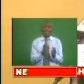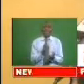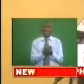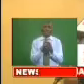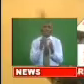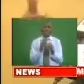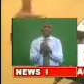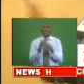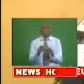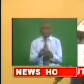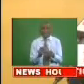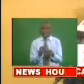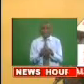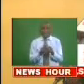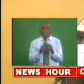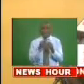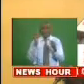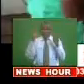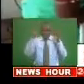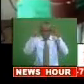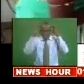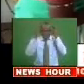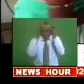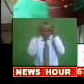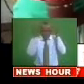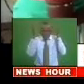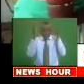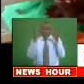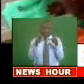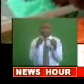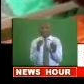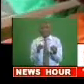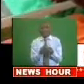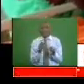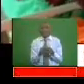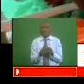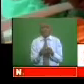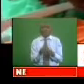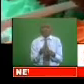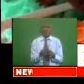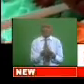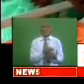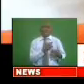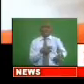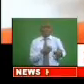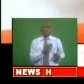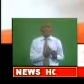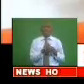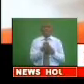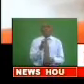closing certain spaces so that the flow is impaired. Somebody can have hypertension that can lead to maybe strokes and